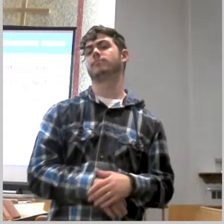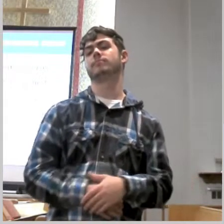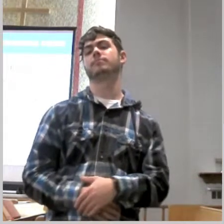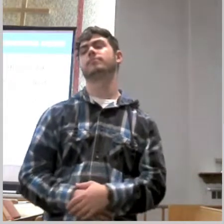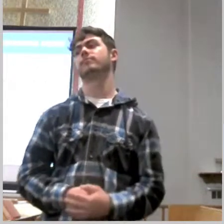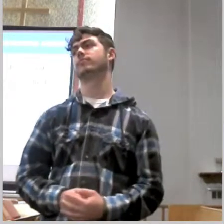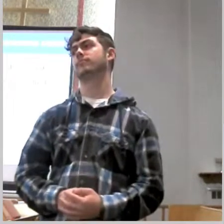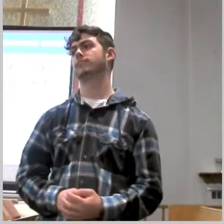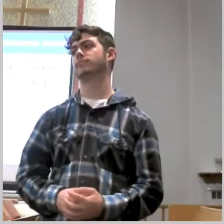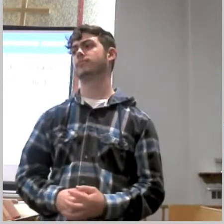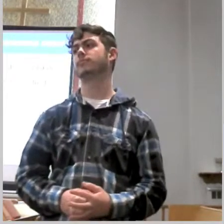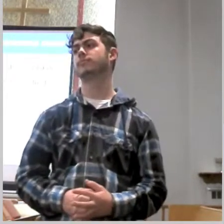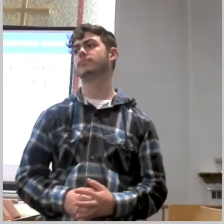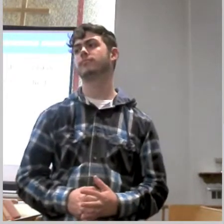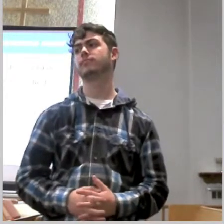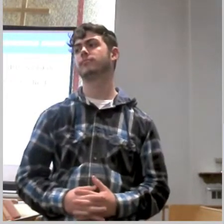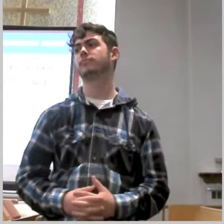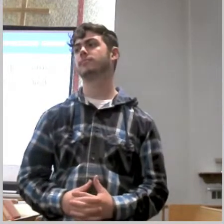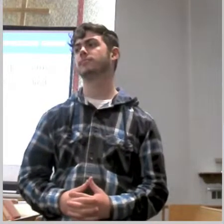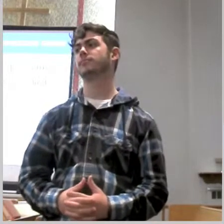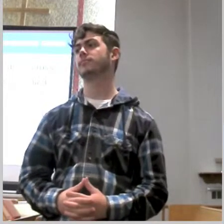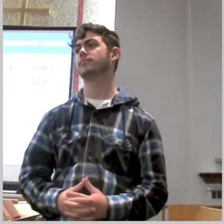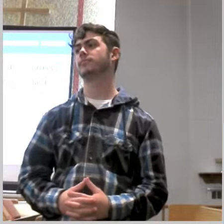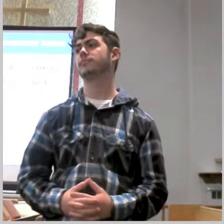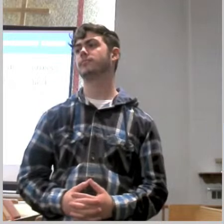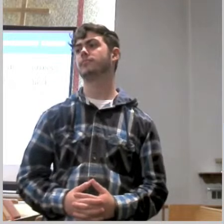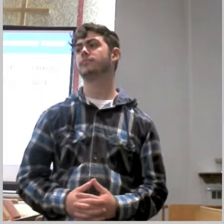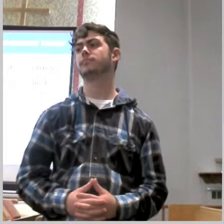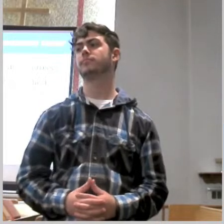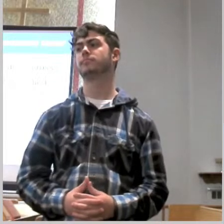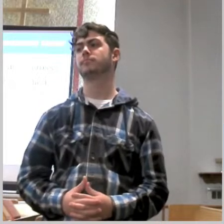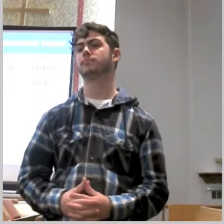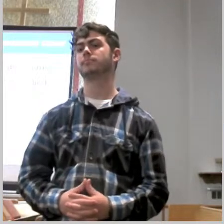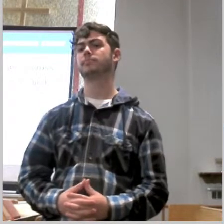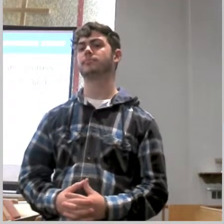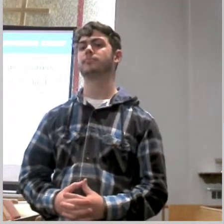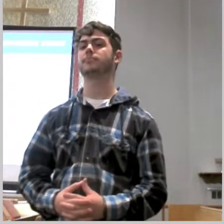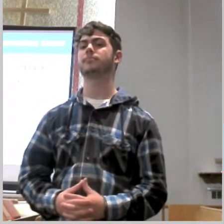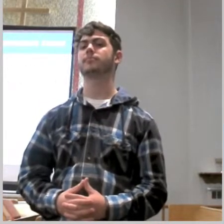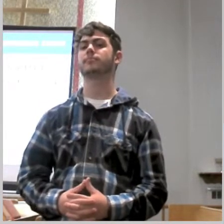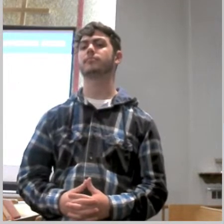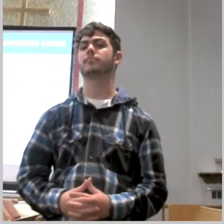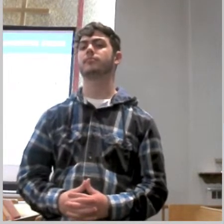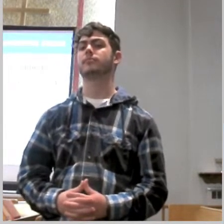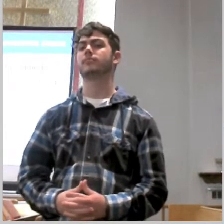contempt on all my